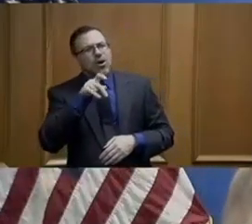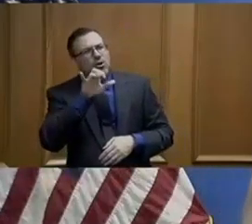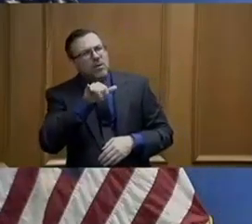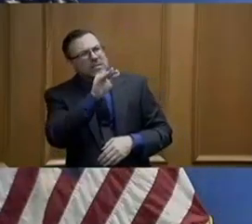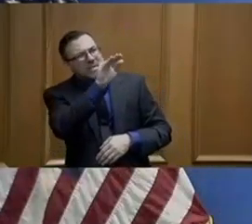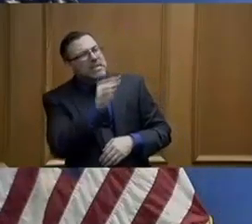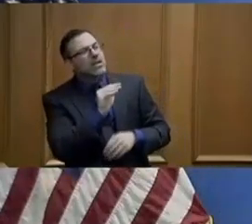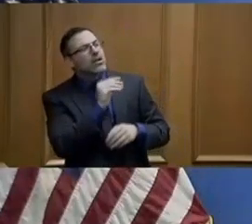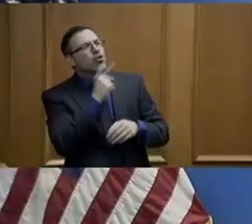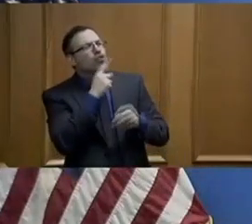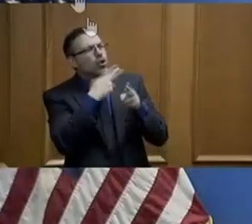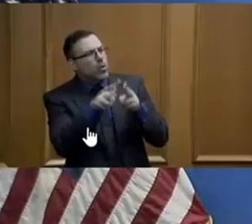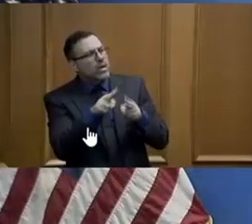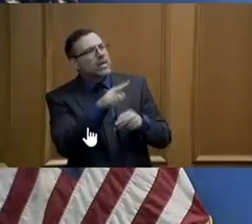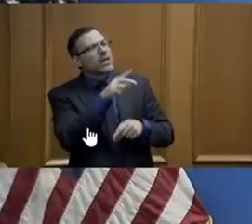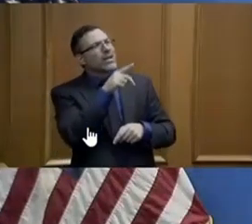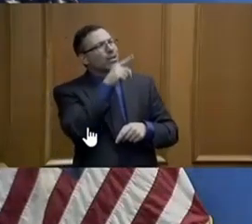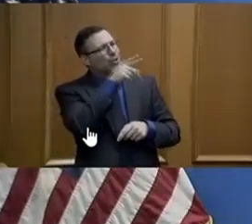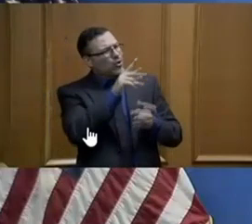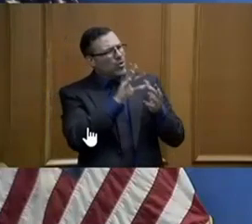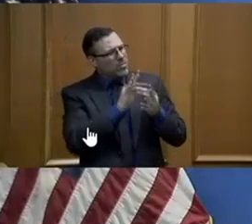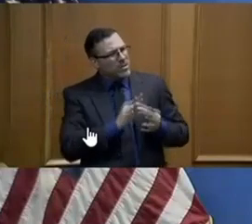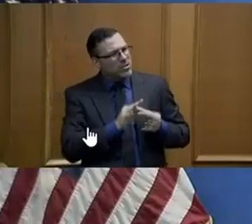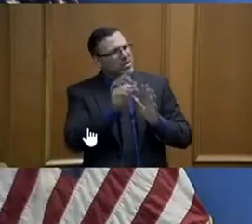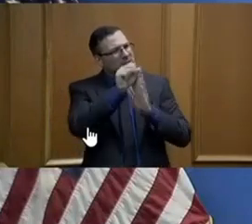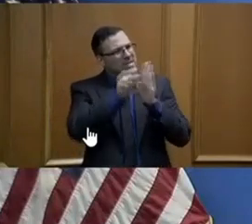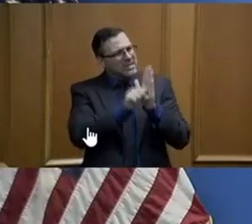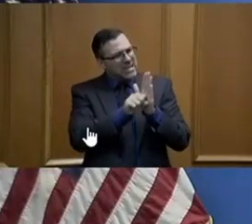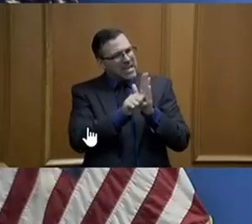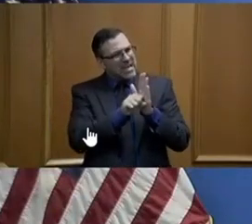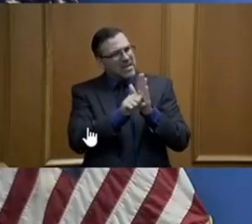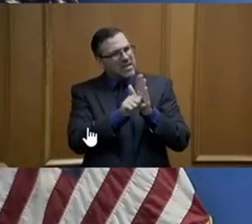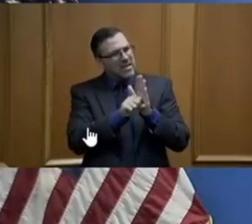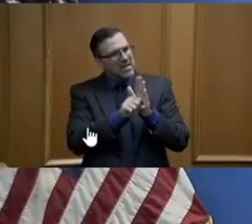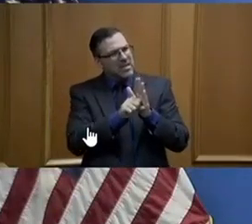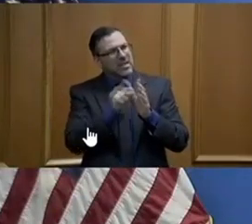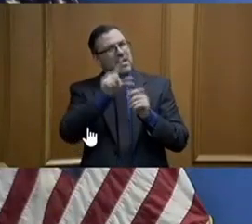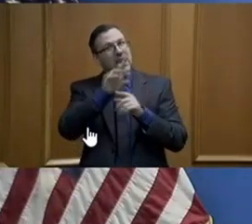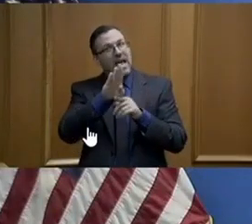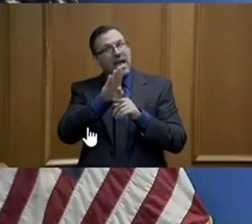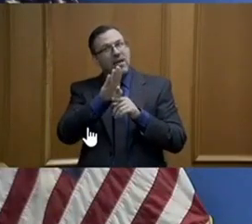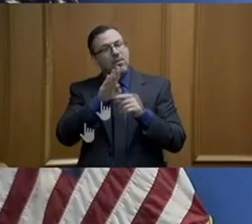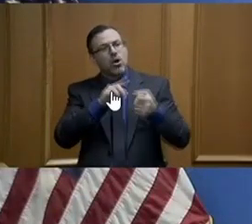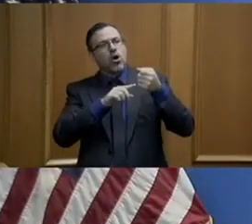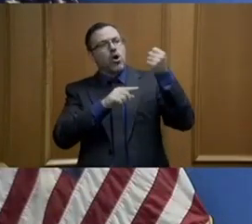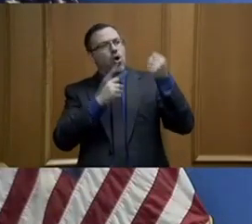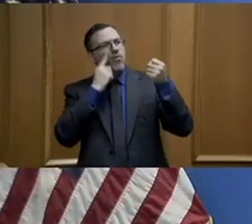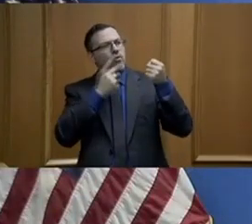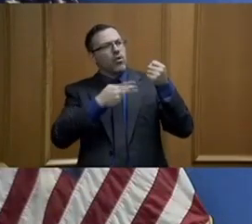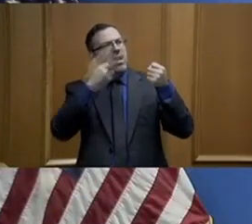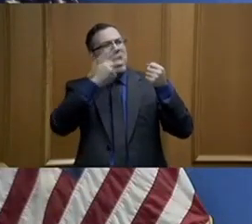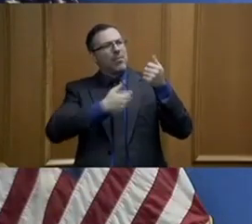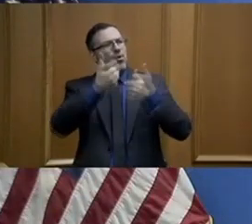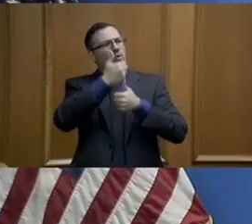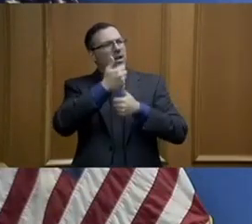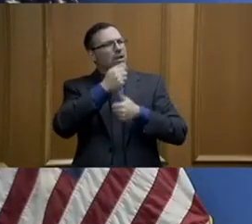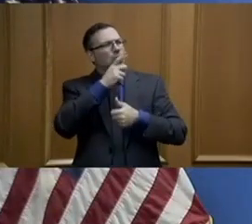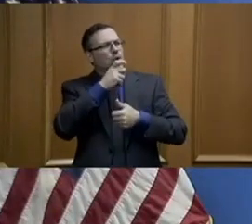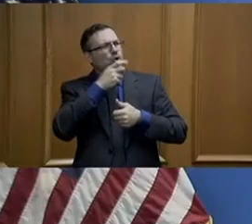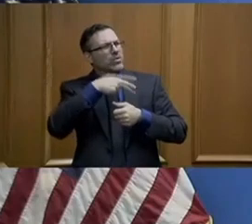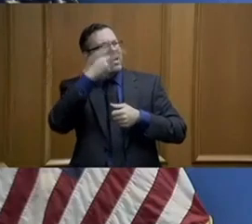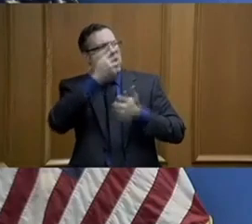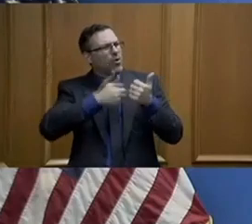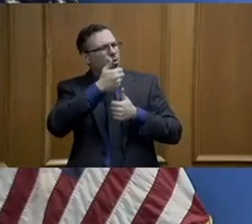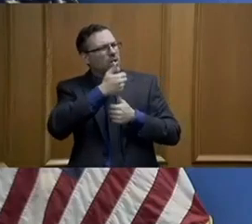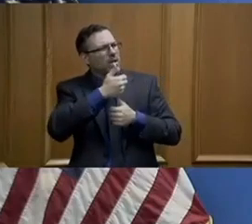You alluded to there being the state reserving testing for high priority. What does that mean? Who becomes a high